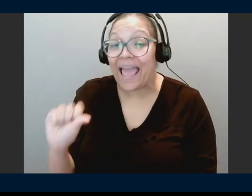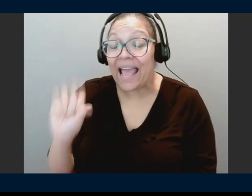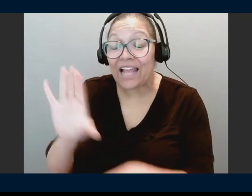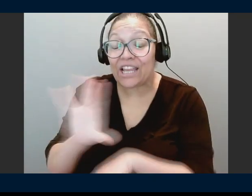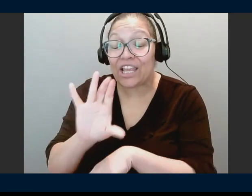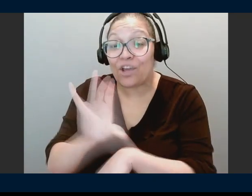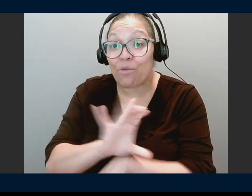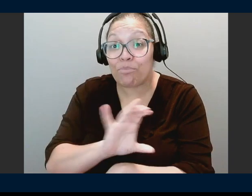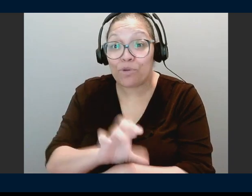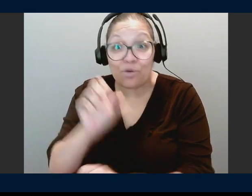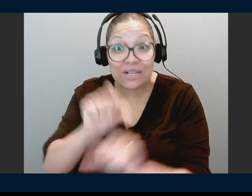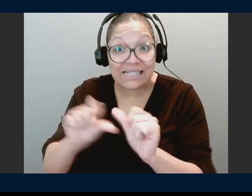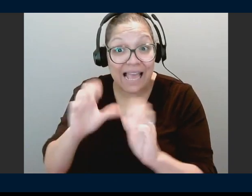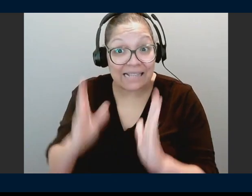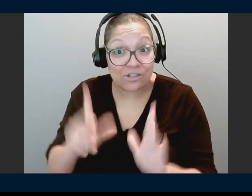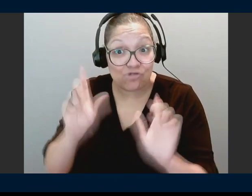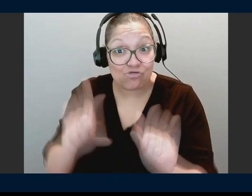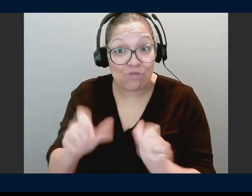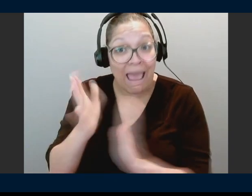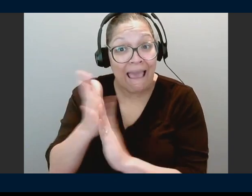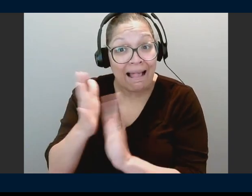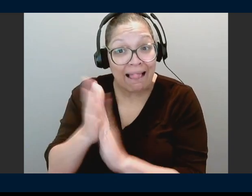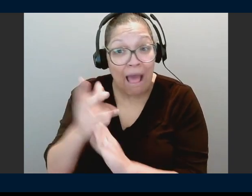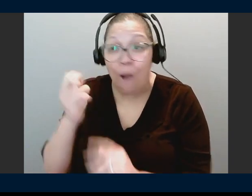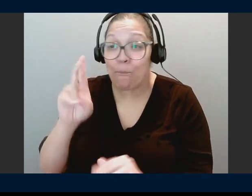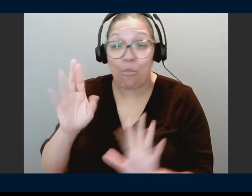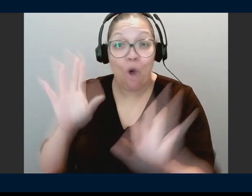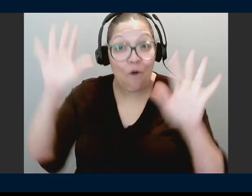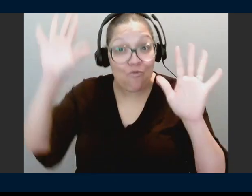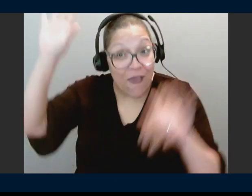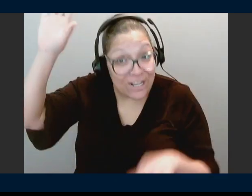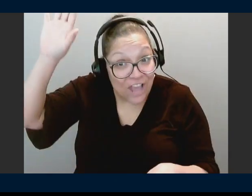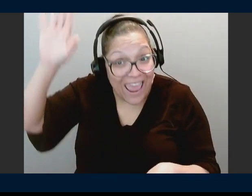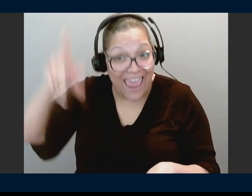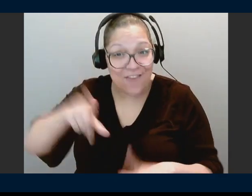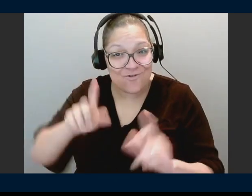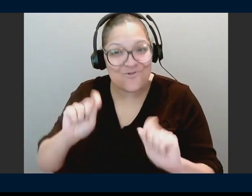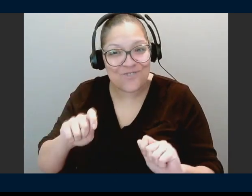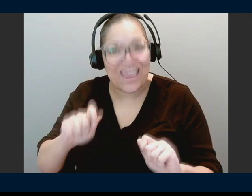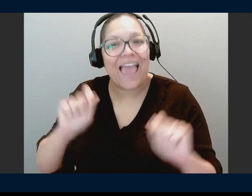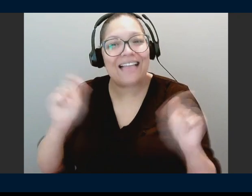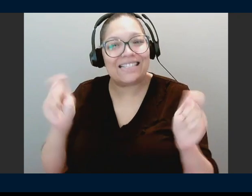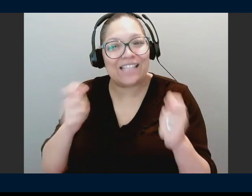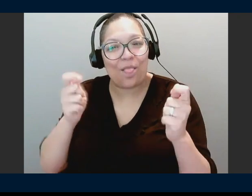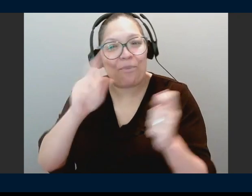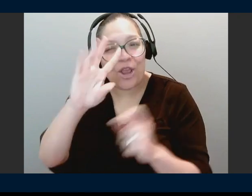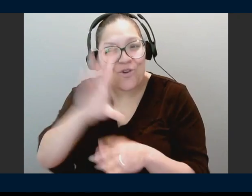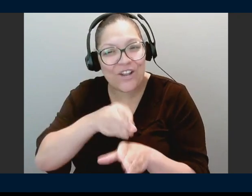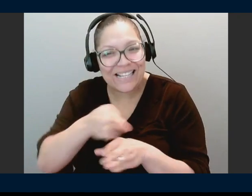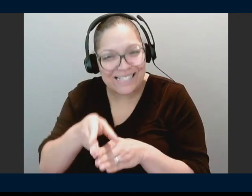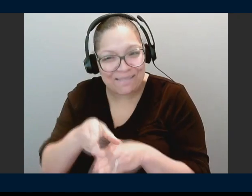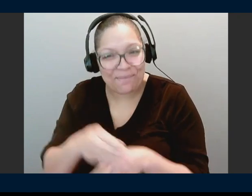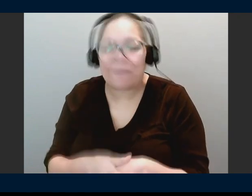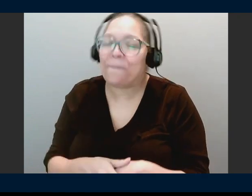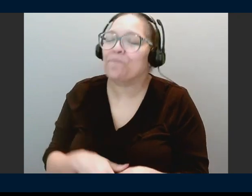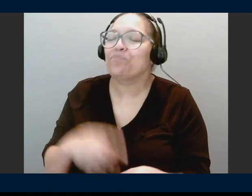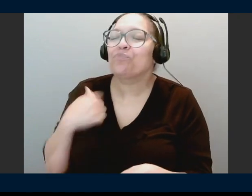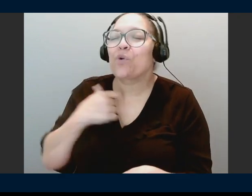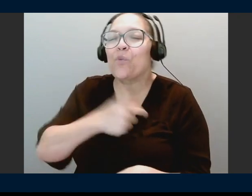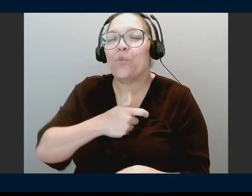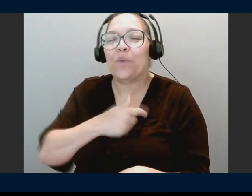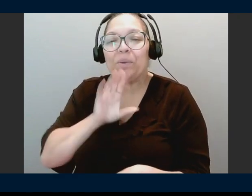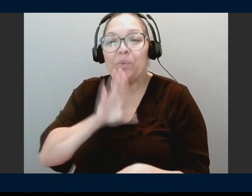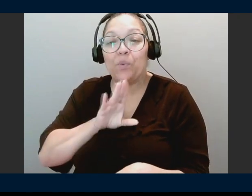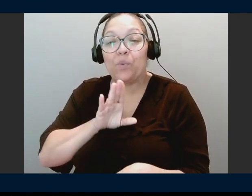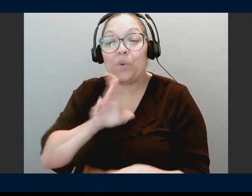You can clap, raise your hand, do something. Celebrate your discipline. That's great. We'll go to, it